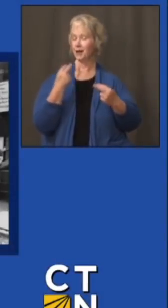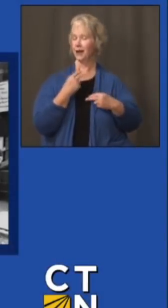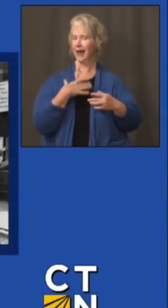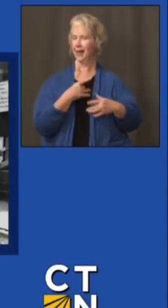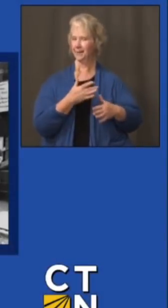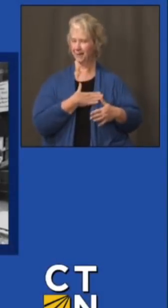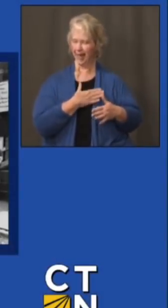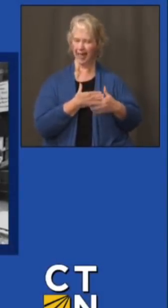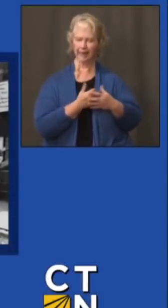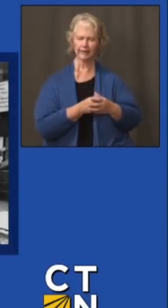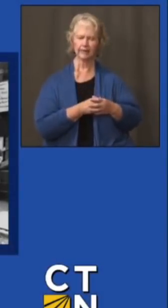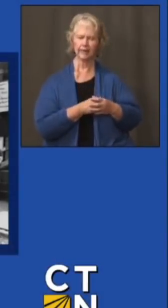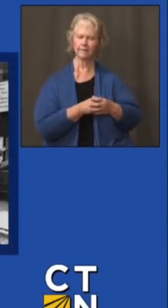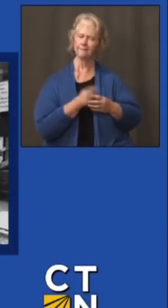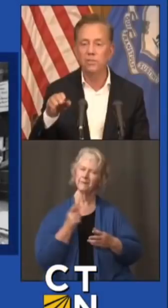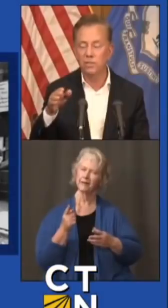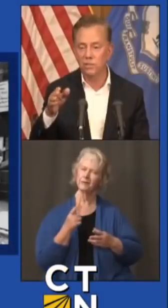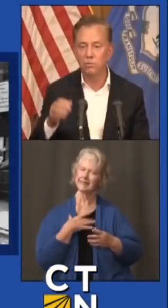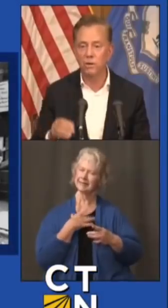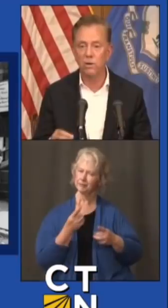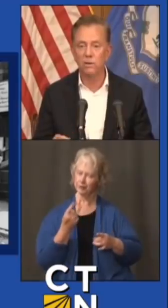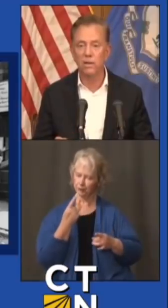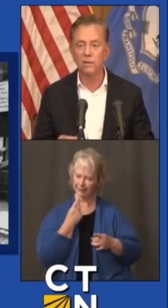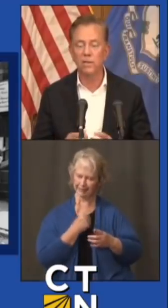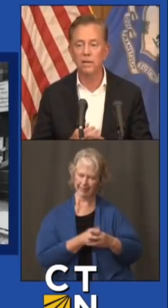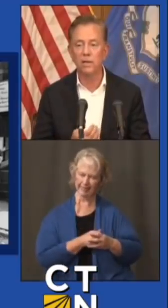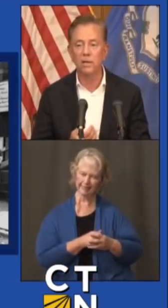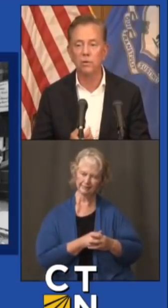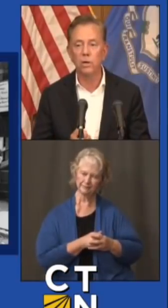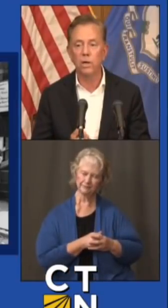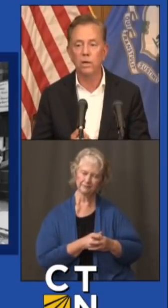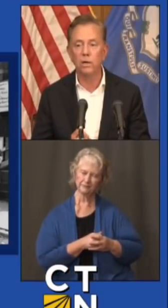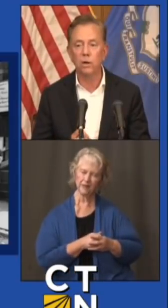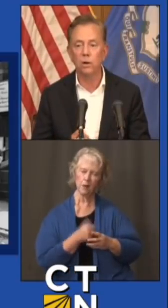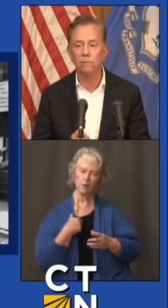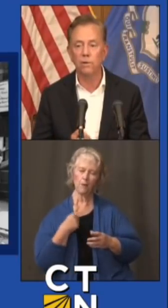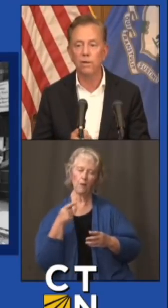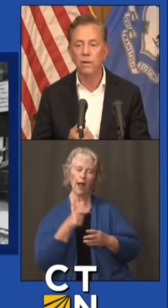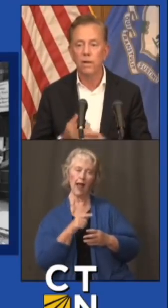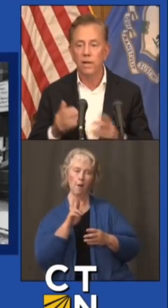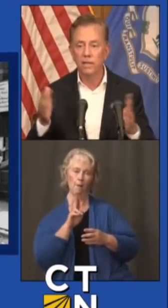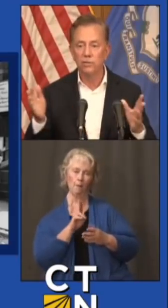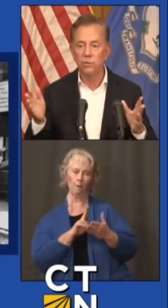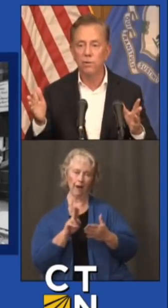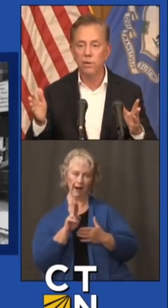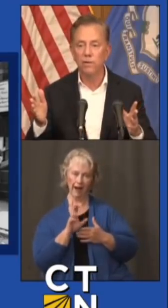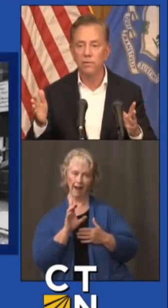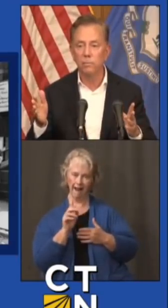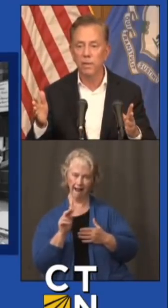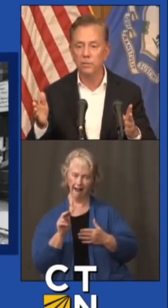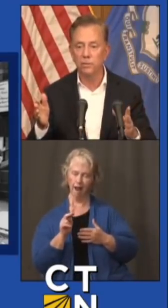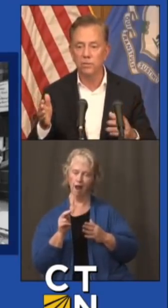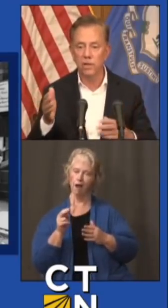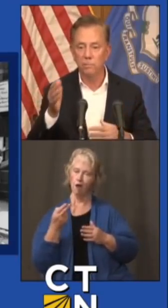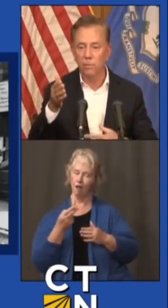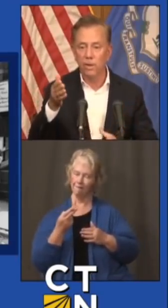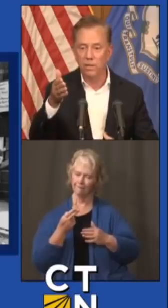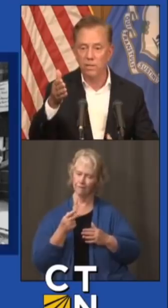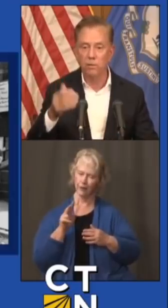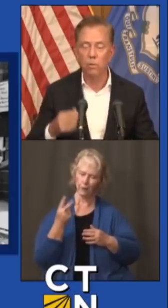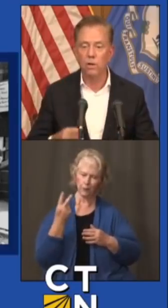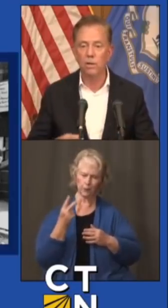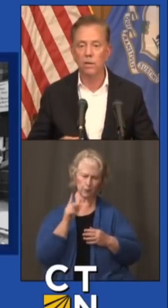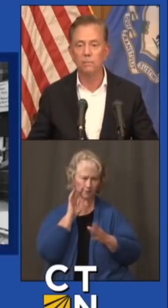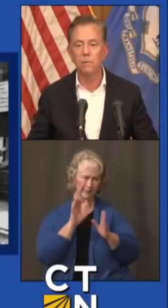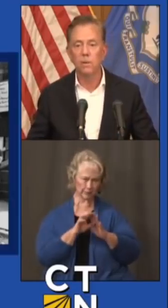And but she did make an interesting observation as we were down at UConn Hartford, and these two very different pictures. And I pointed